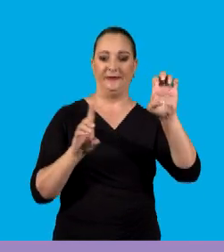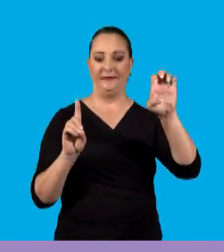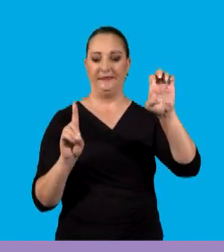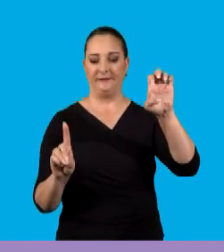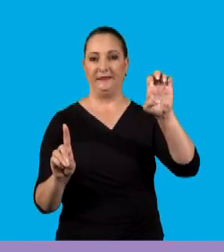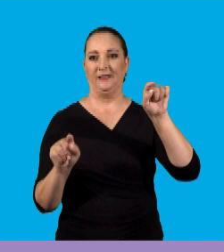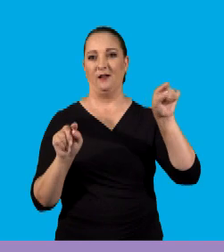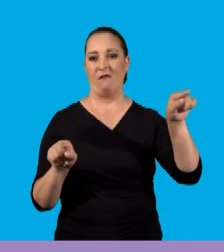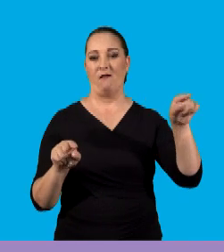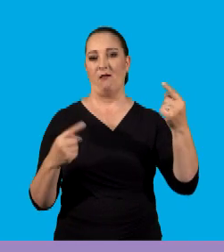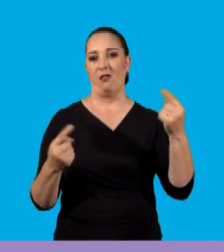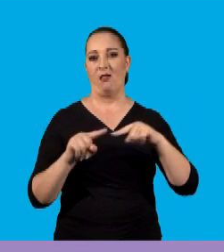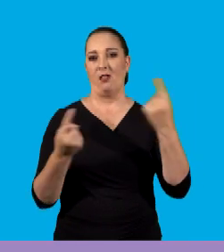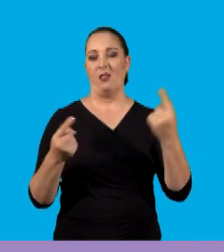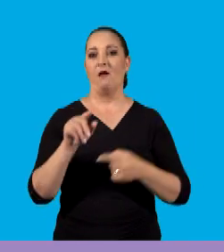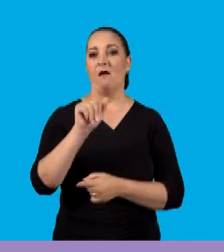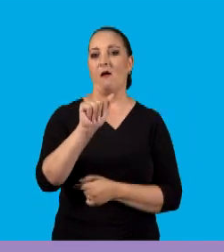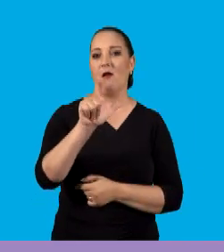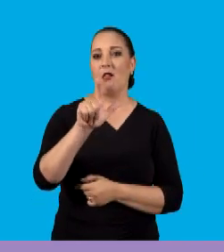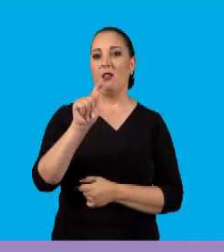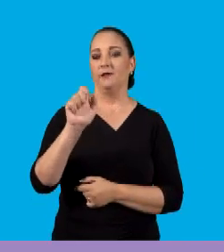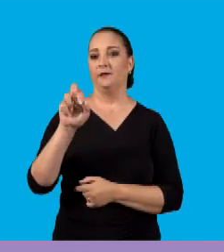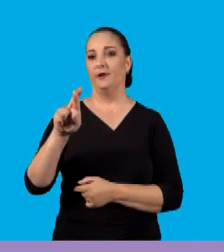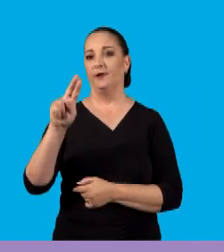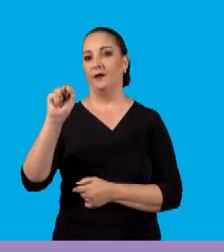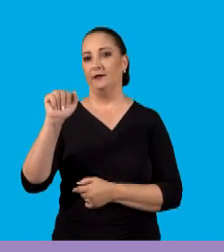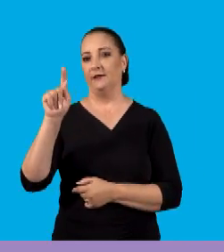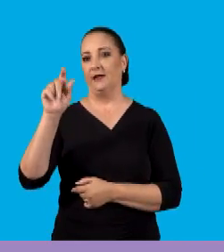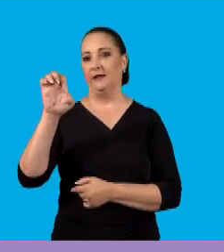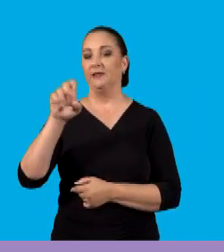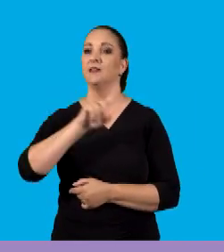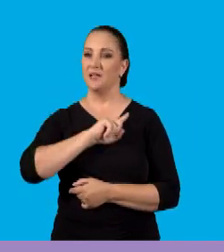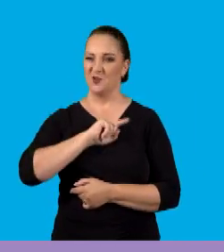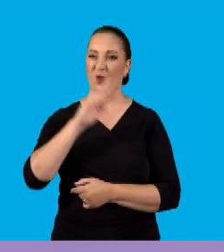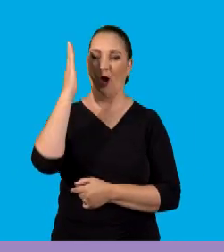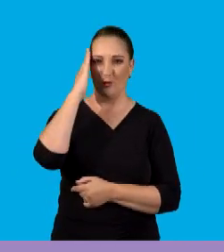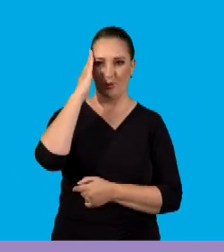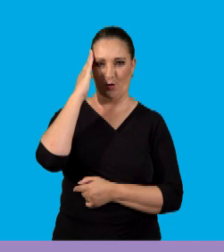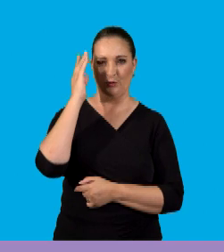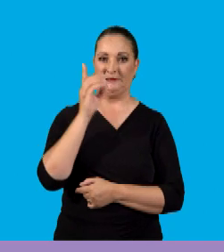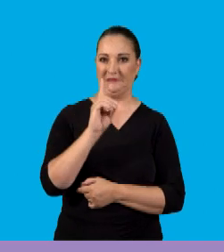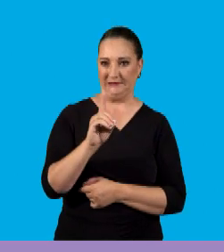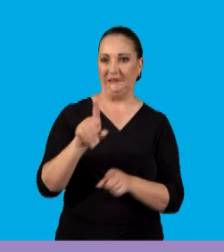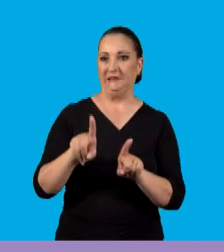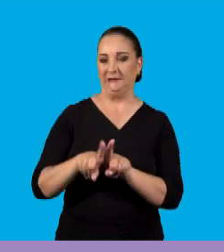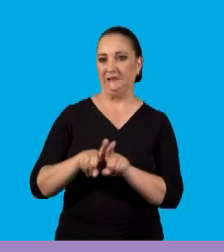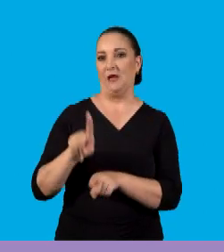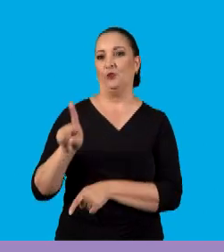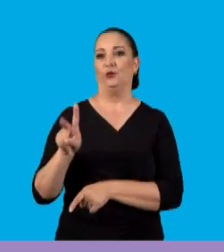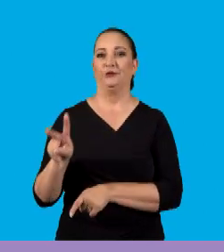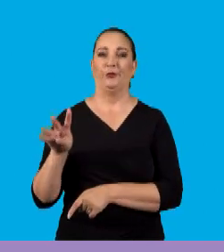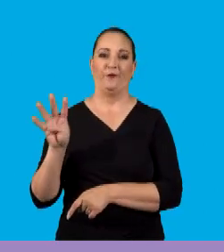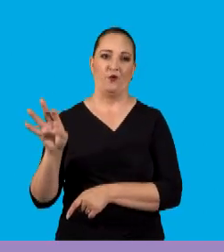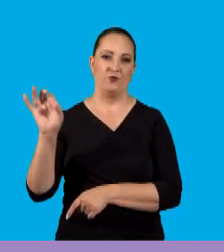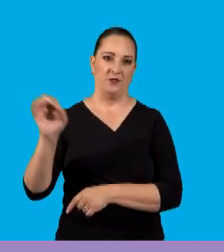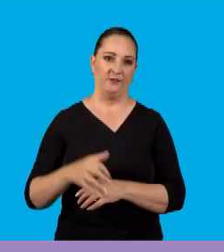D is equals to 124 degrees as well. So we're using only our knowledge of alternate